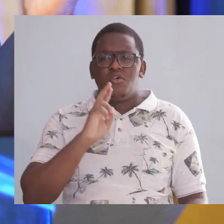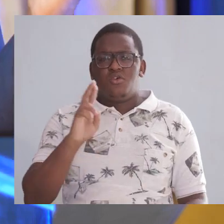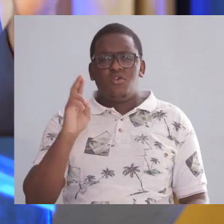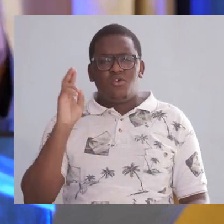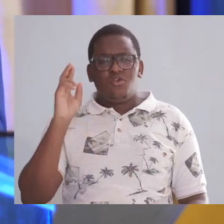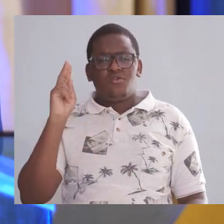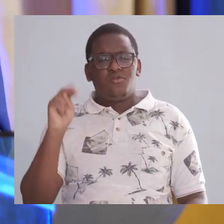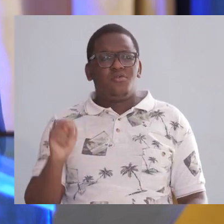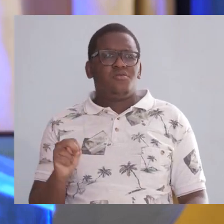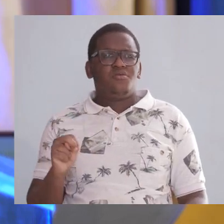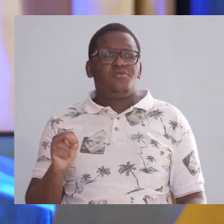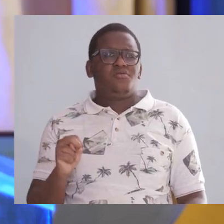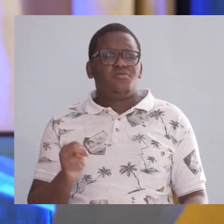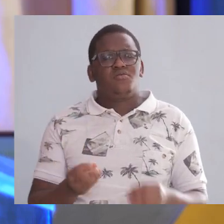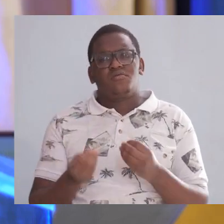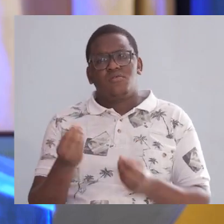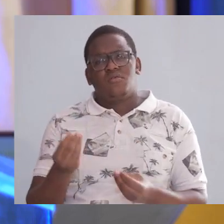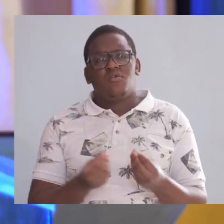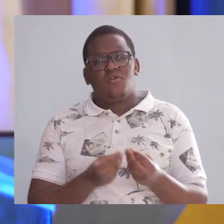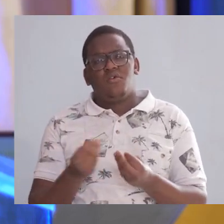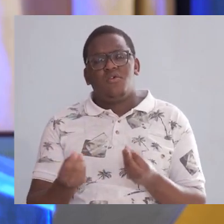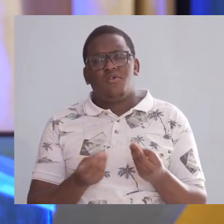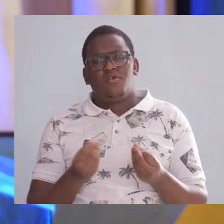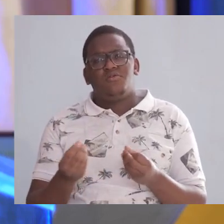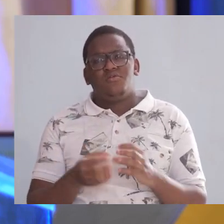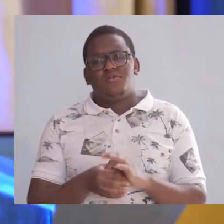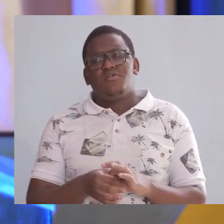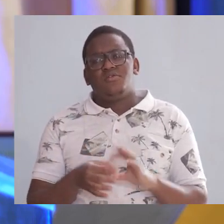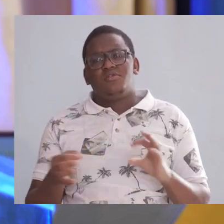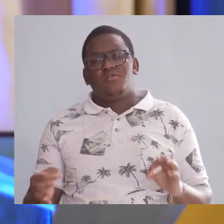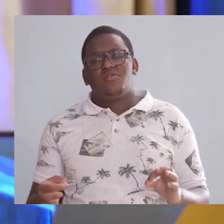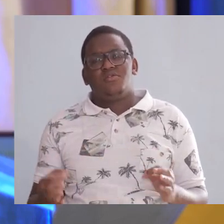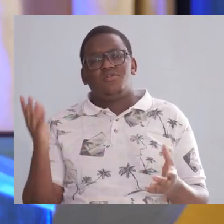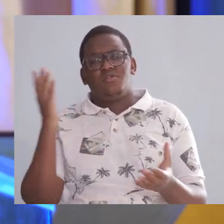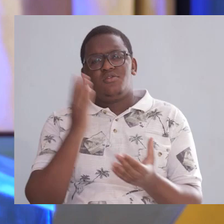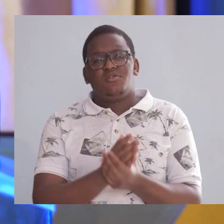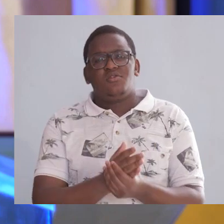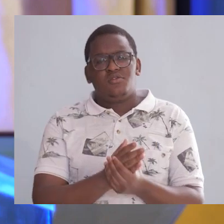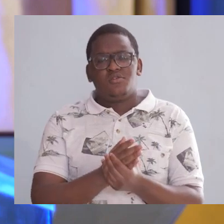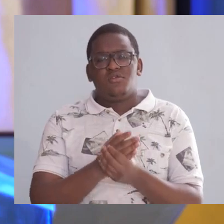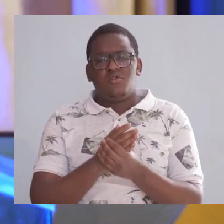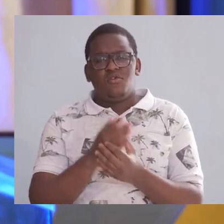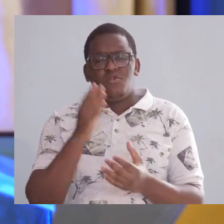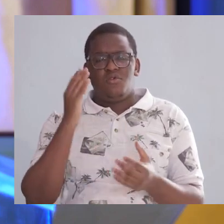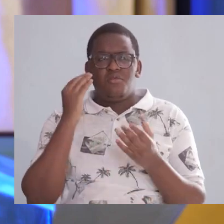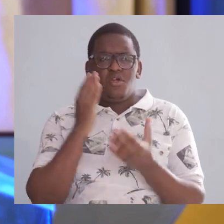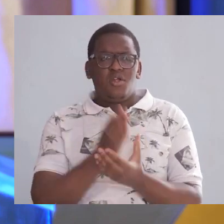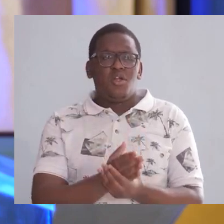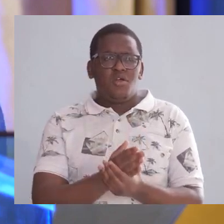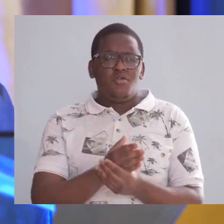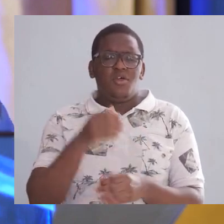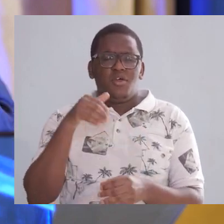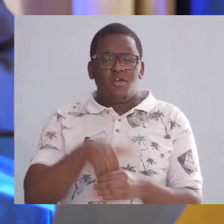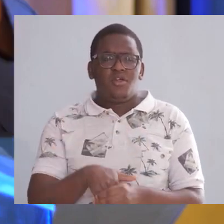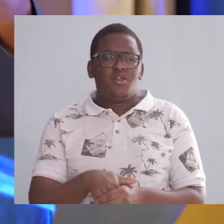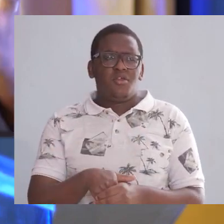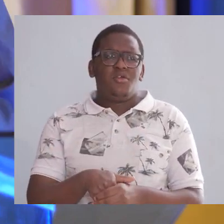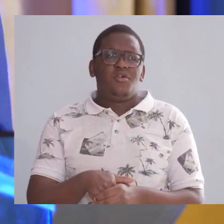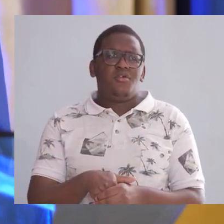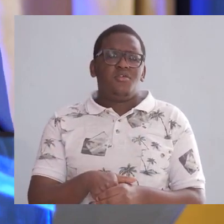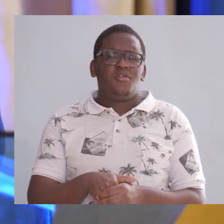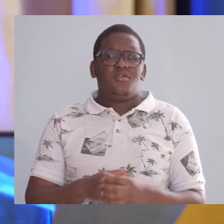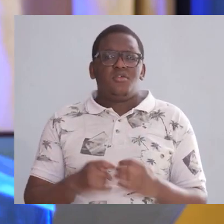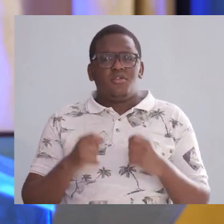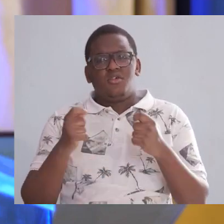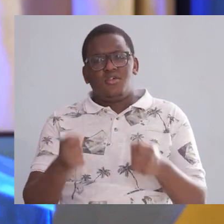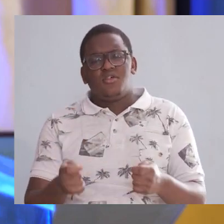freedom, my friend, comes to the true believer when you purpose to be faithful in this regard, bringing the full tithe into the storehouse